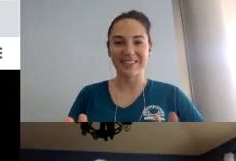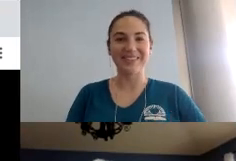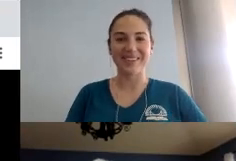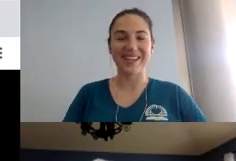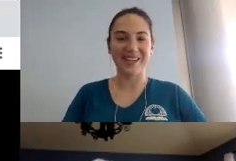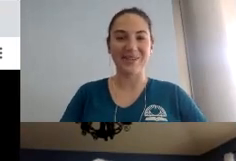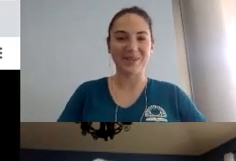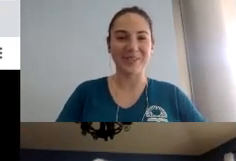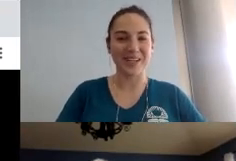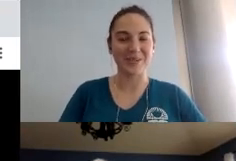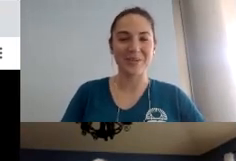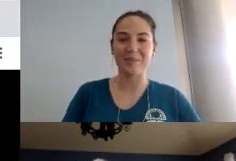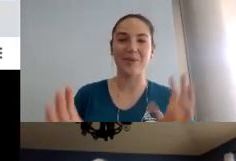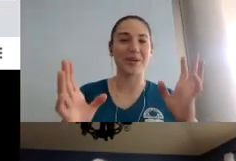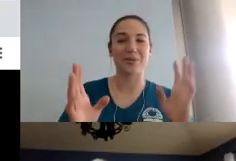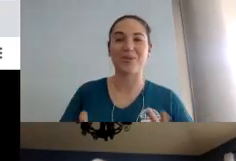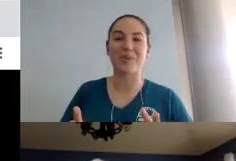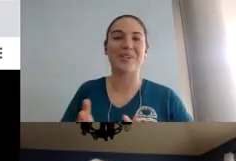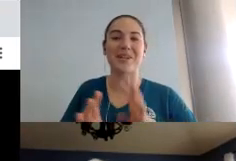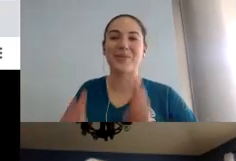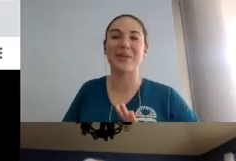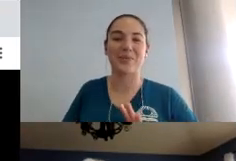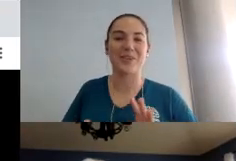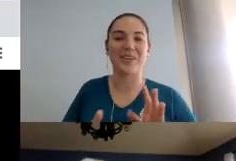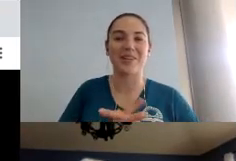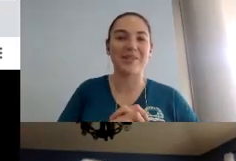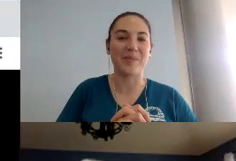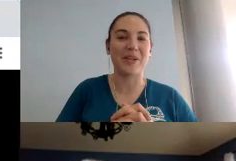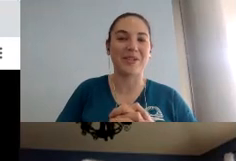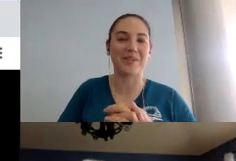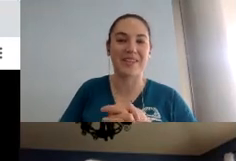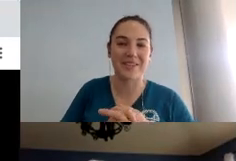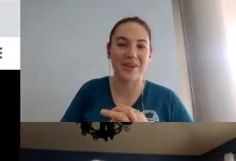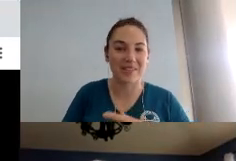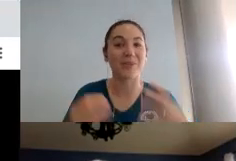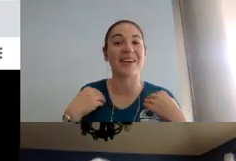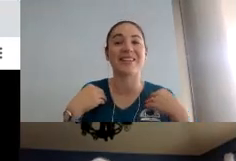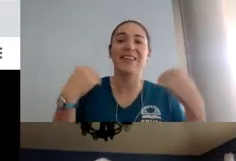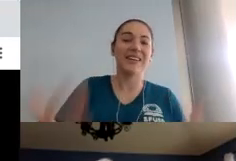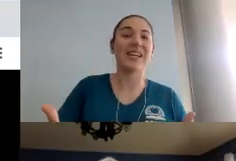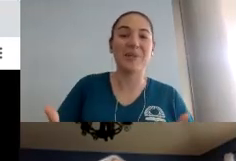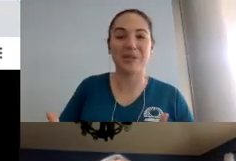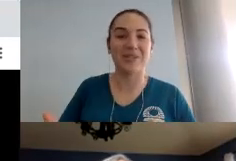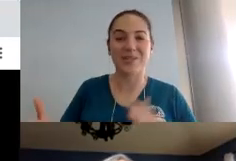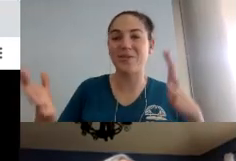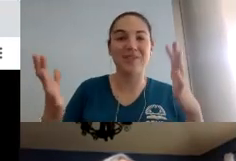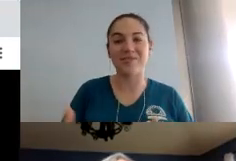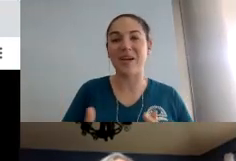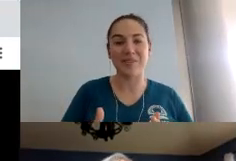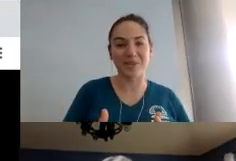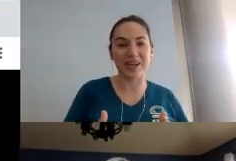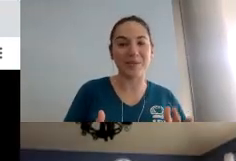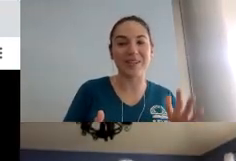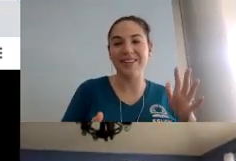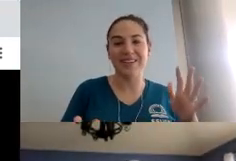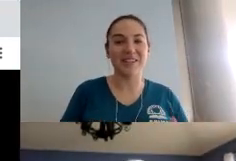for learning how to use Google Classroom, but you guys are troopers, and I really appreciate all of the patience and grace that you're having with us and with yourselves. You're doing a